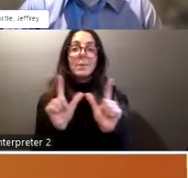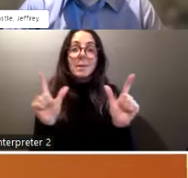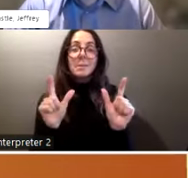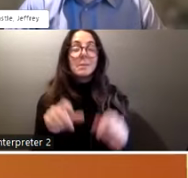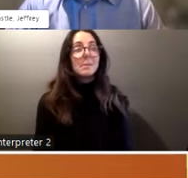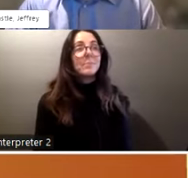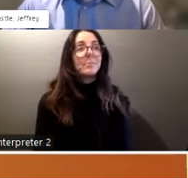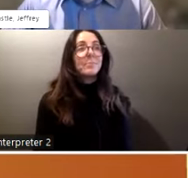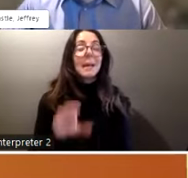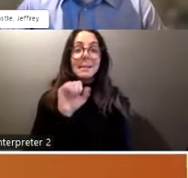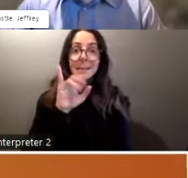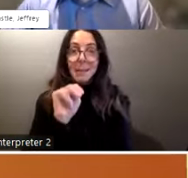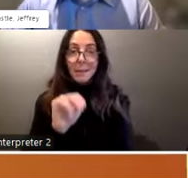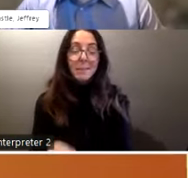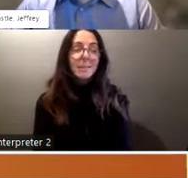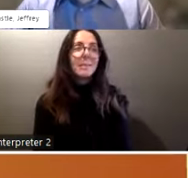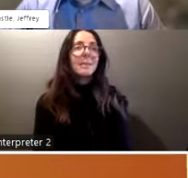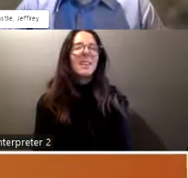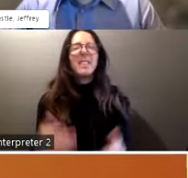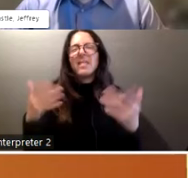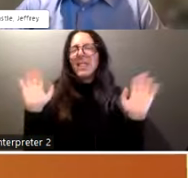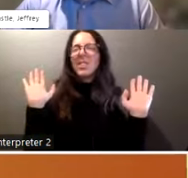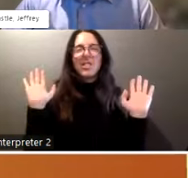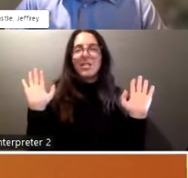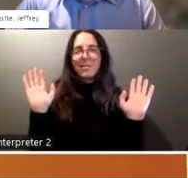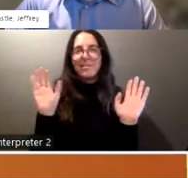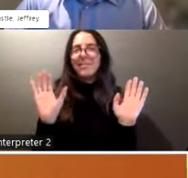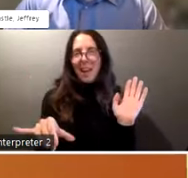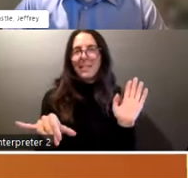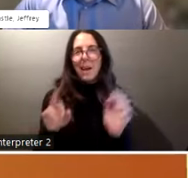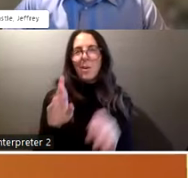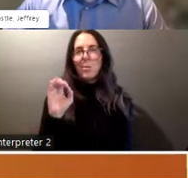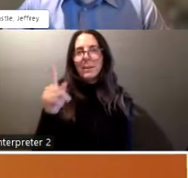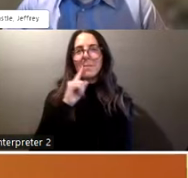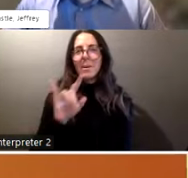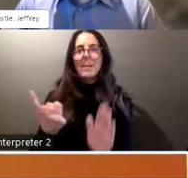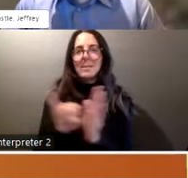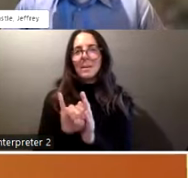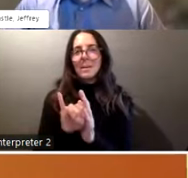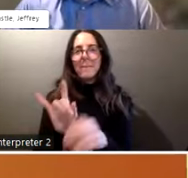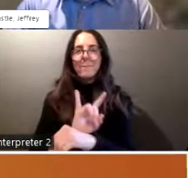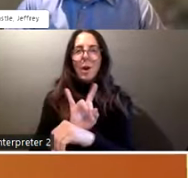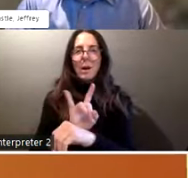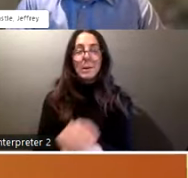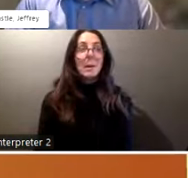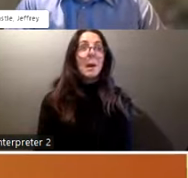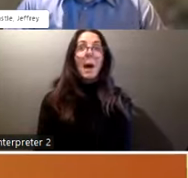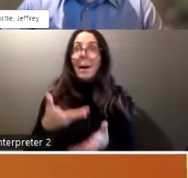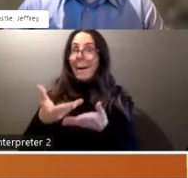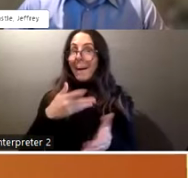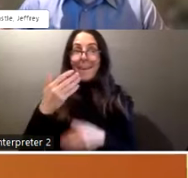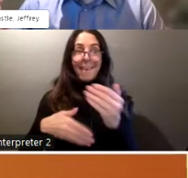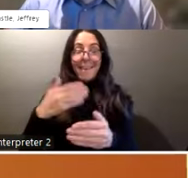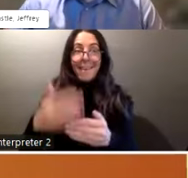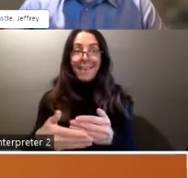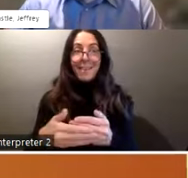insurance number, which of course puts you at risk for identity fraud. And if you go through with the whole process, fraudsters